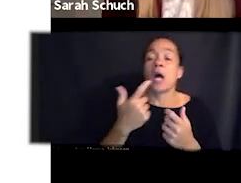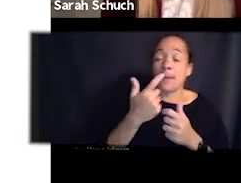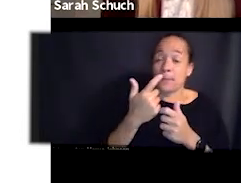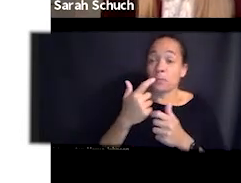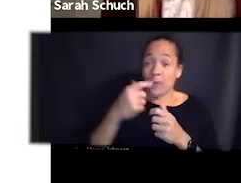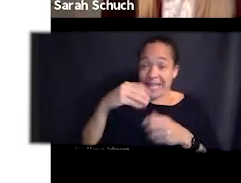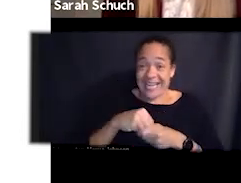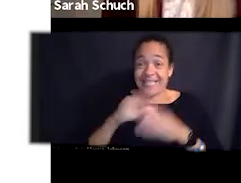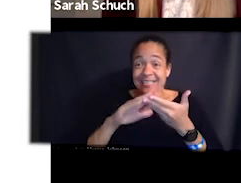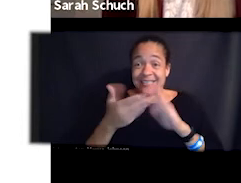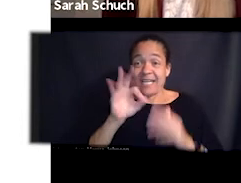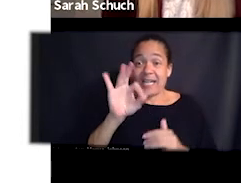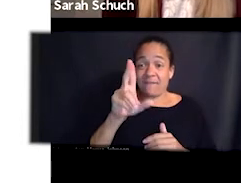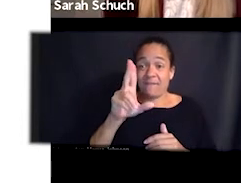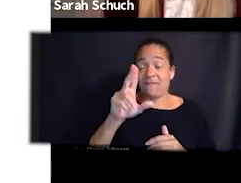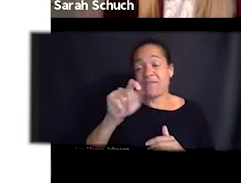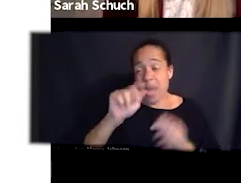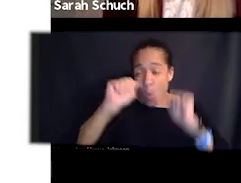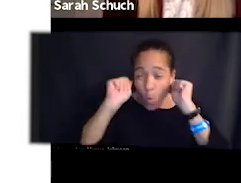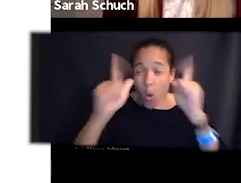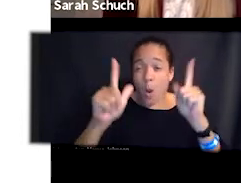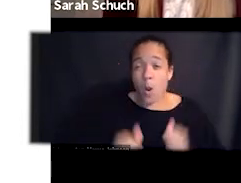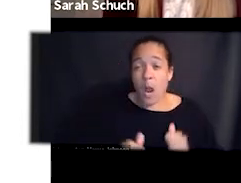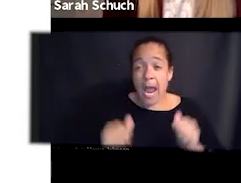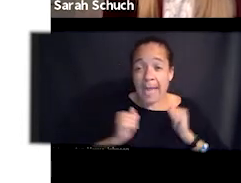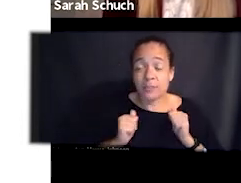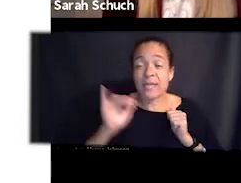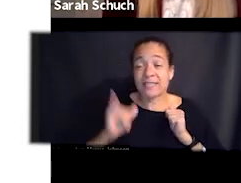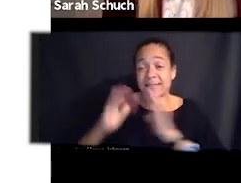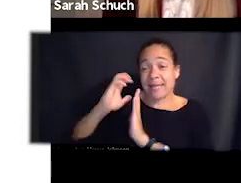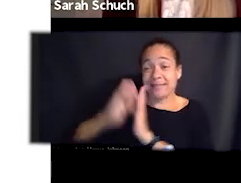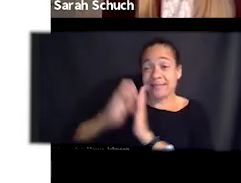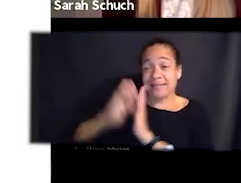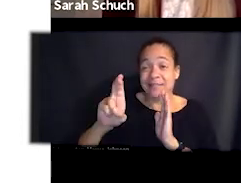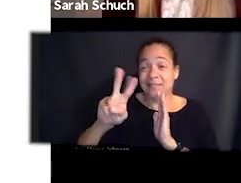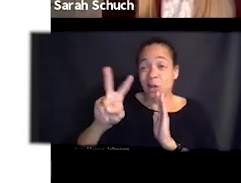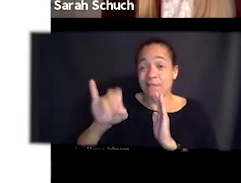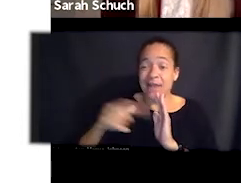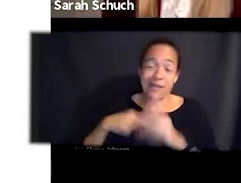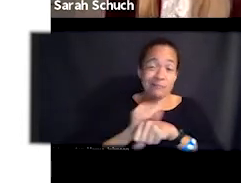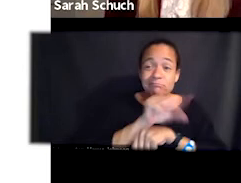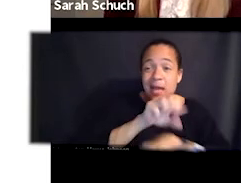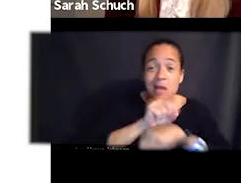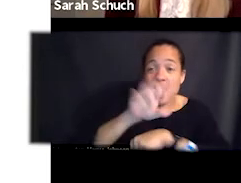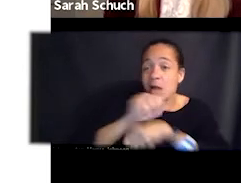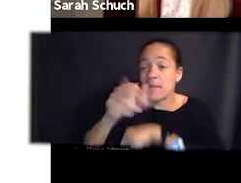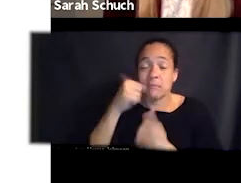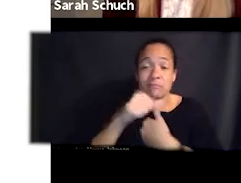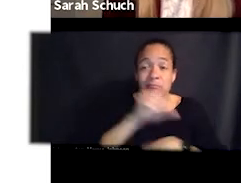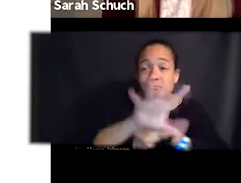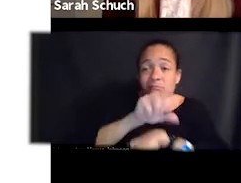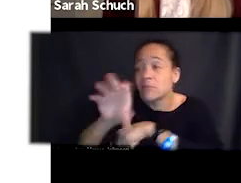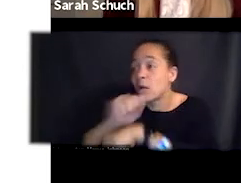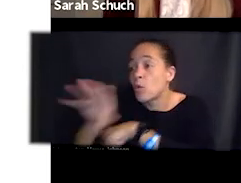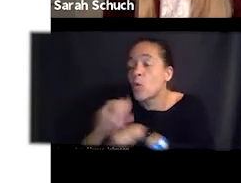Flint. So residents, businesses, we really wanted them to see it, you know, and to share back with us.